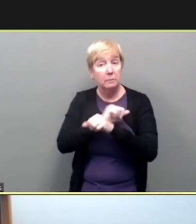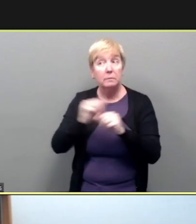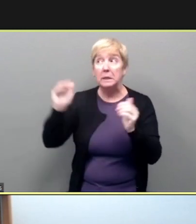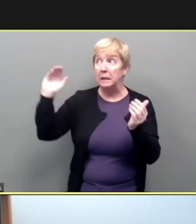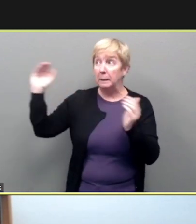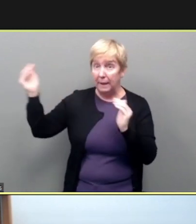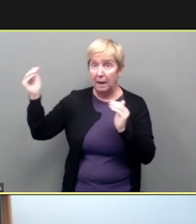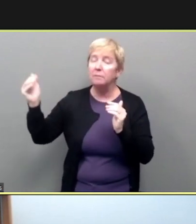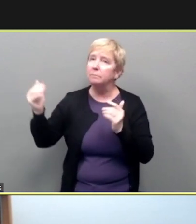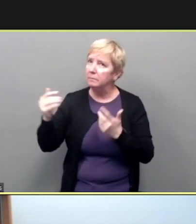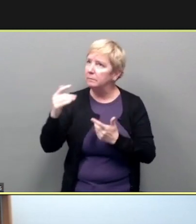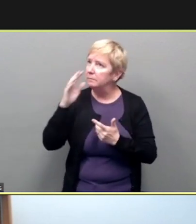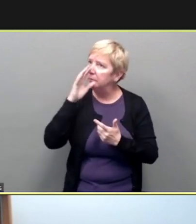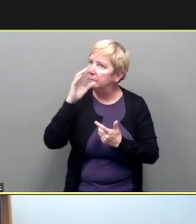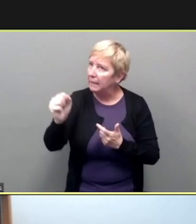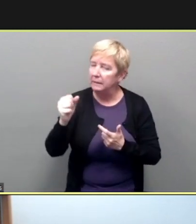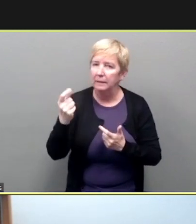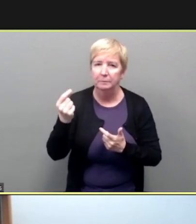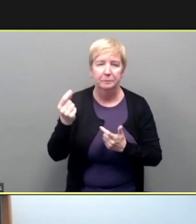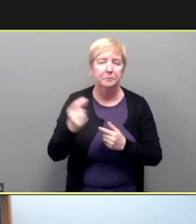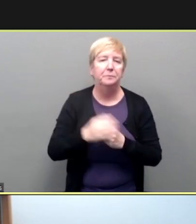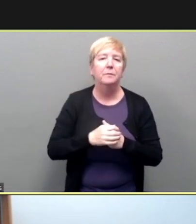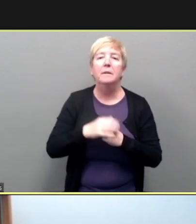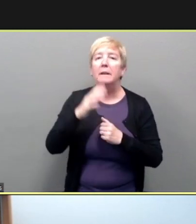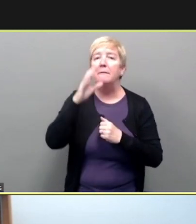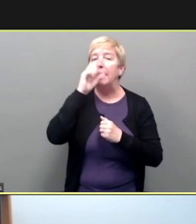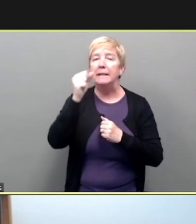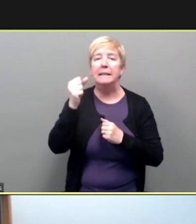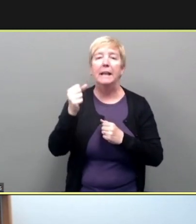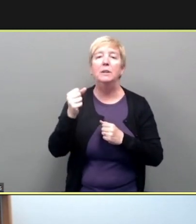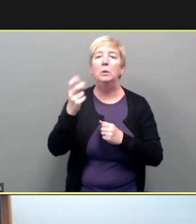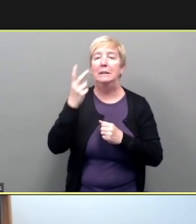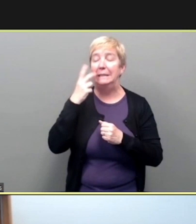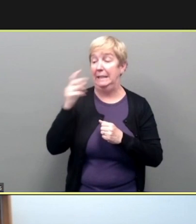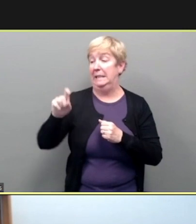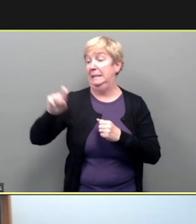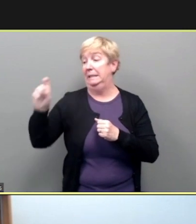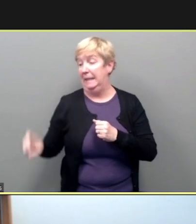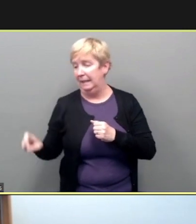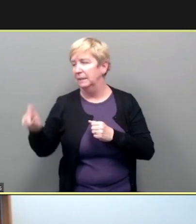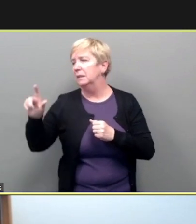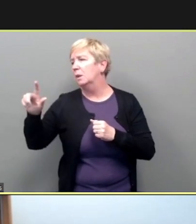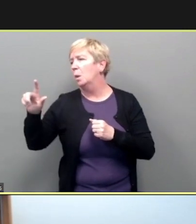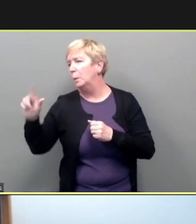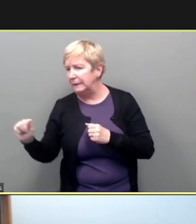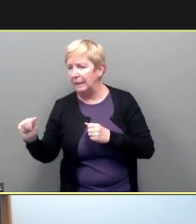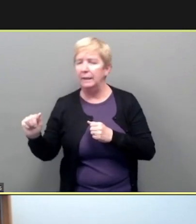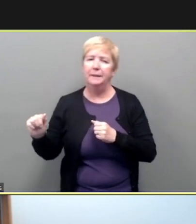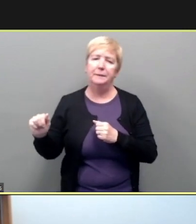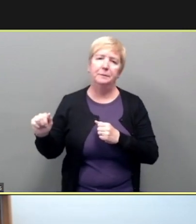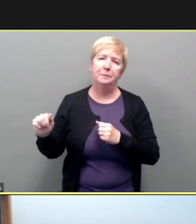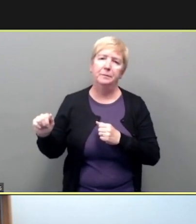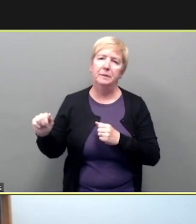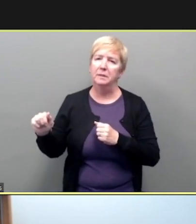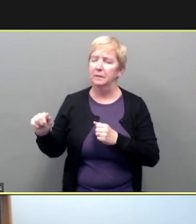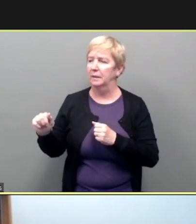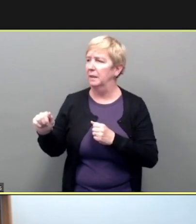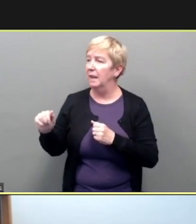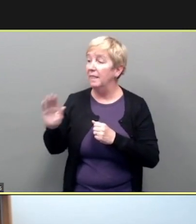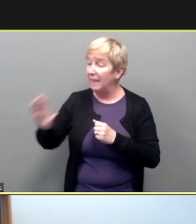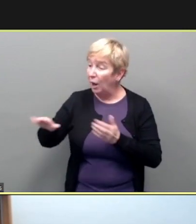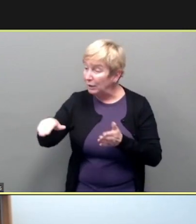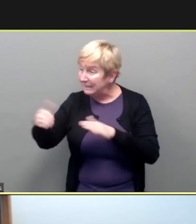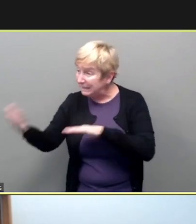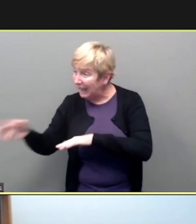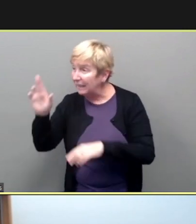interesting. What you see are Texas and Louisiana with much higher death